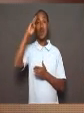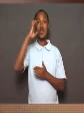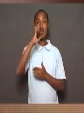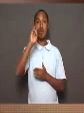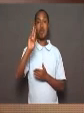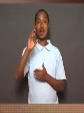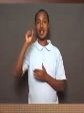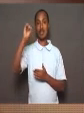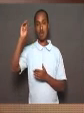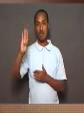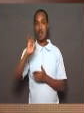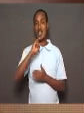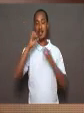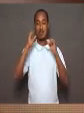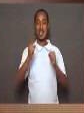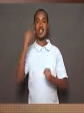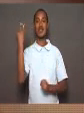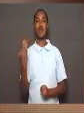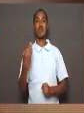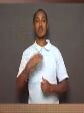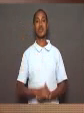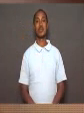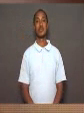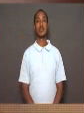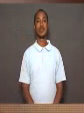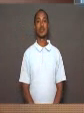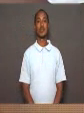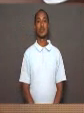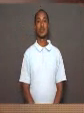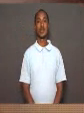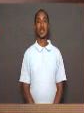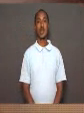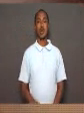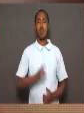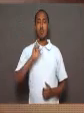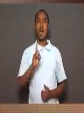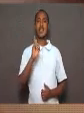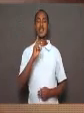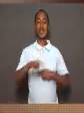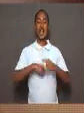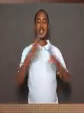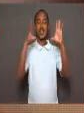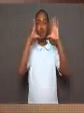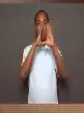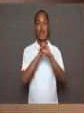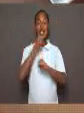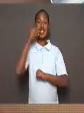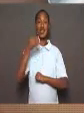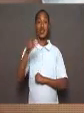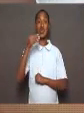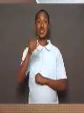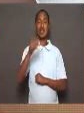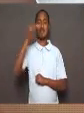sulfate is being formed. Once the reaction is complete, the solution must